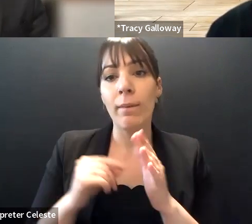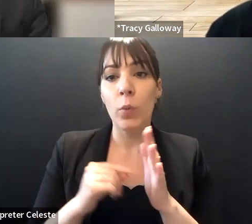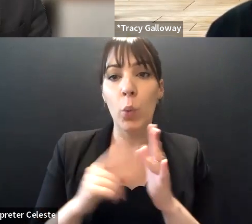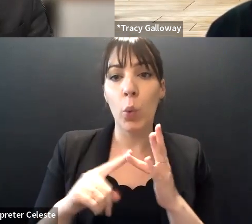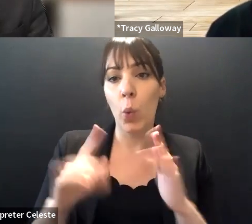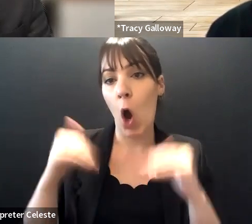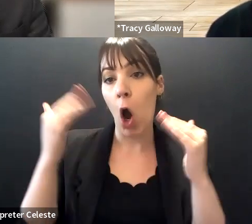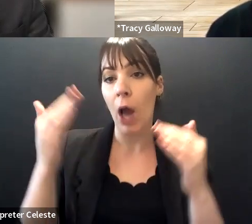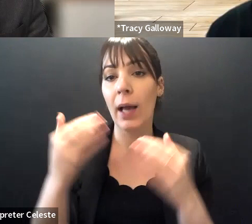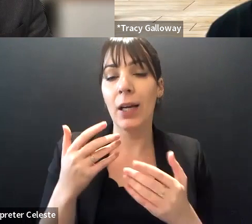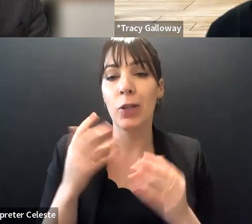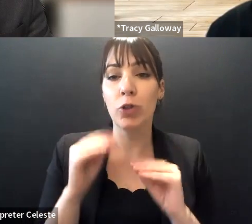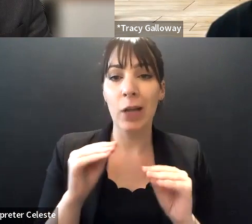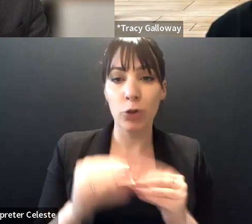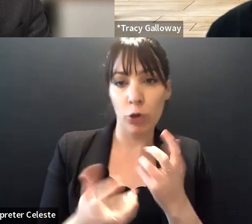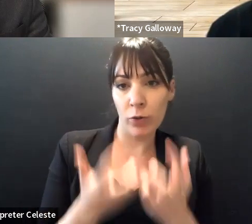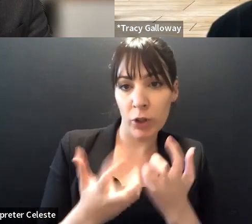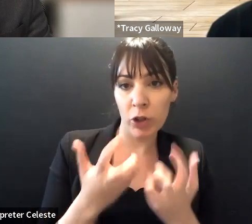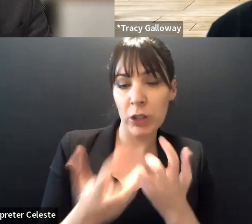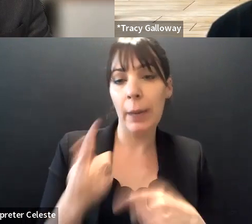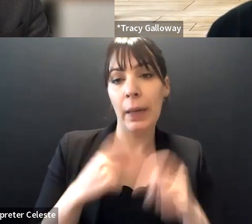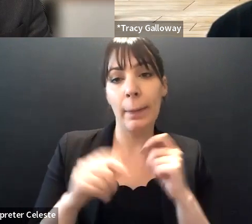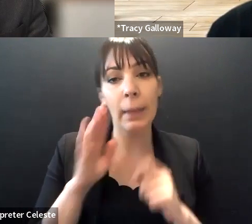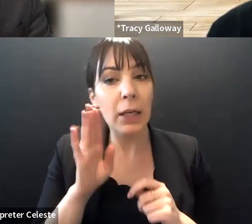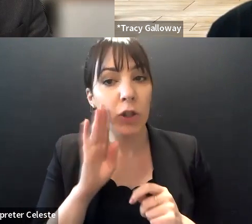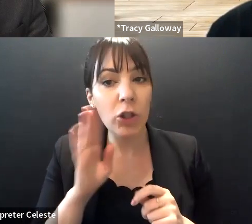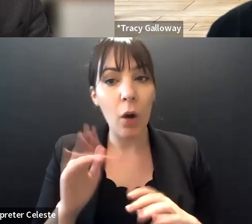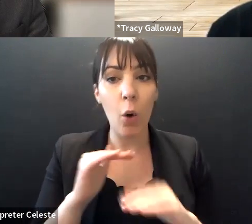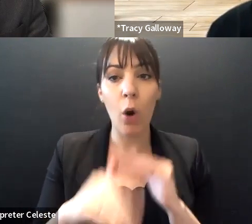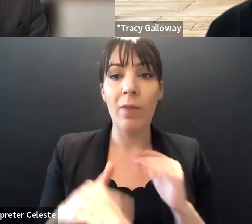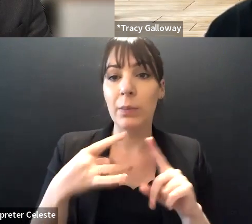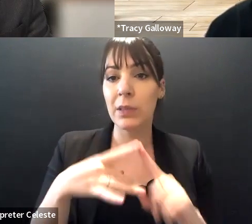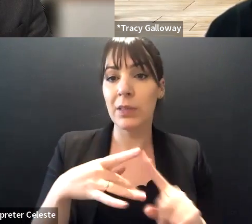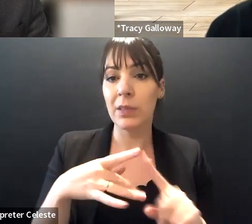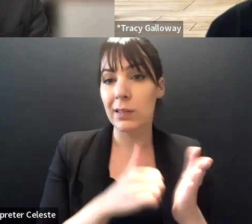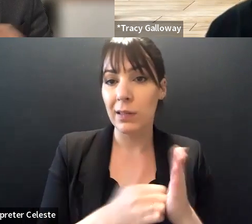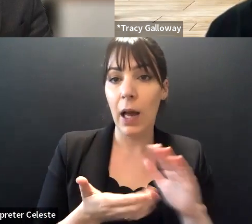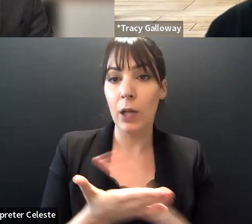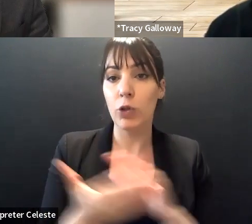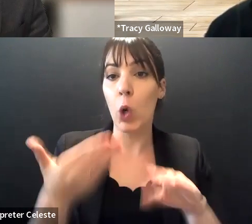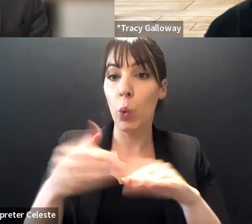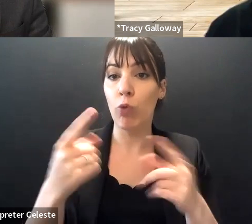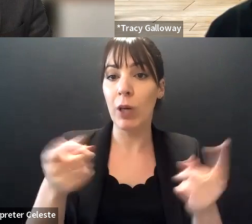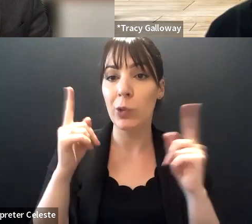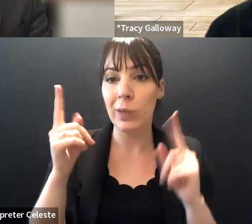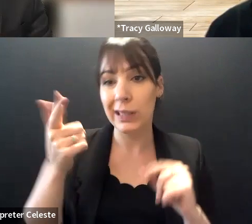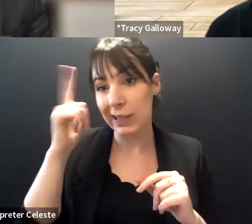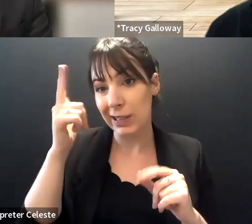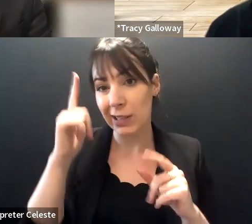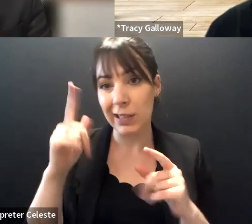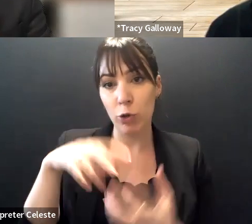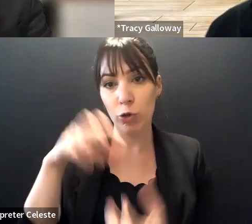and coordinator of multiple subjects within a new graduate teaching degree. All of those roles have